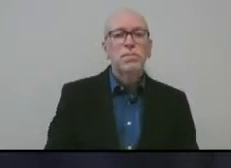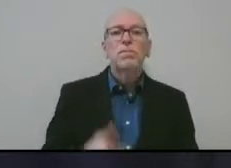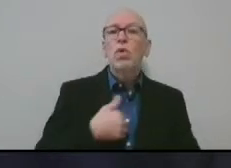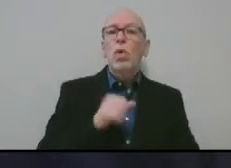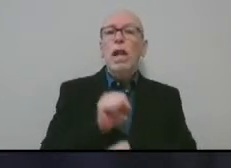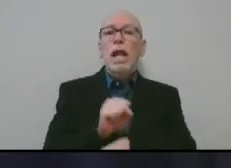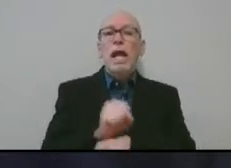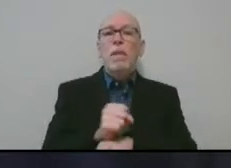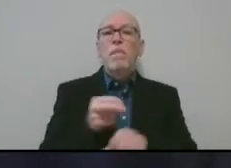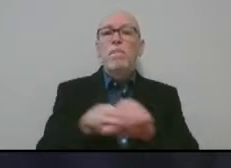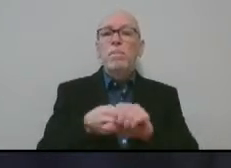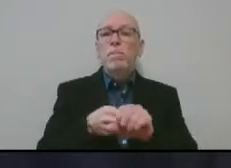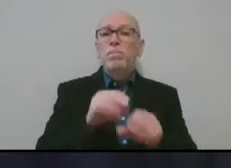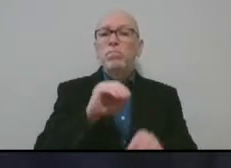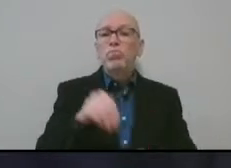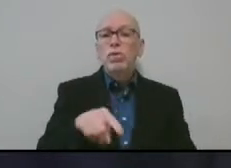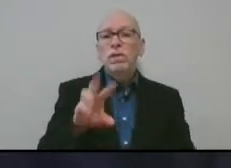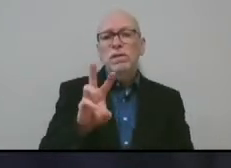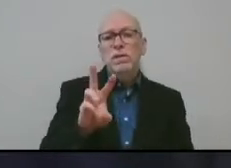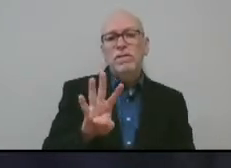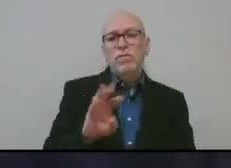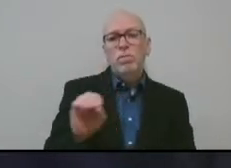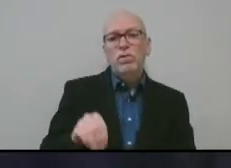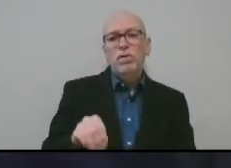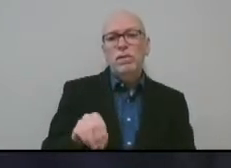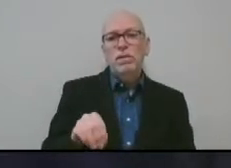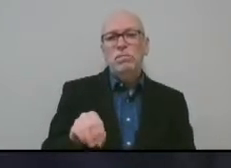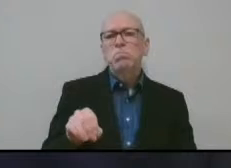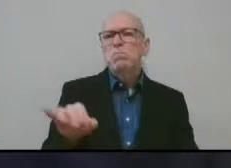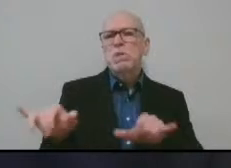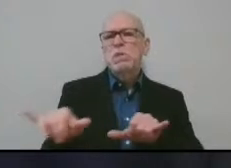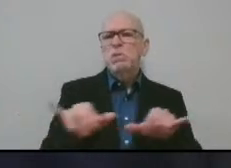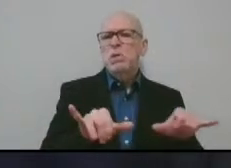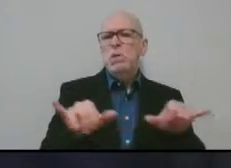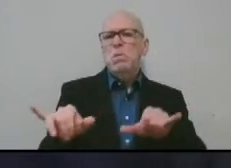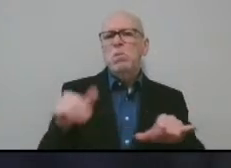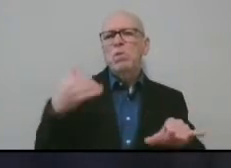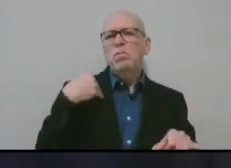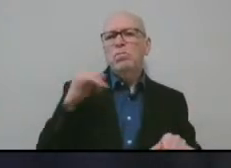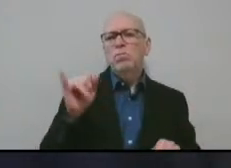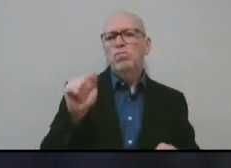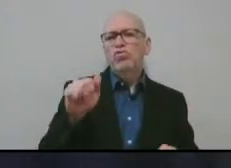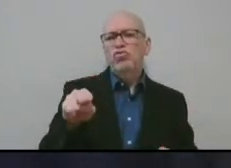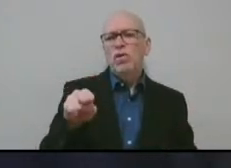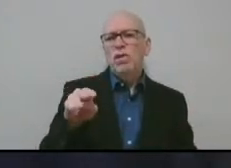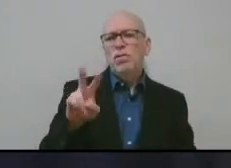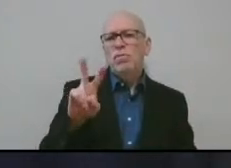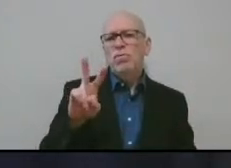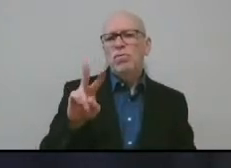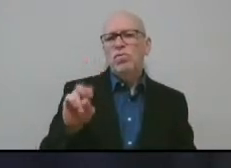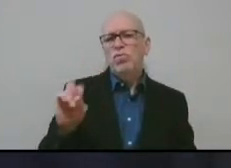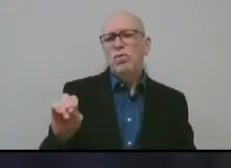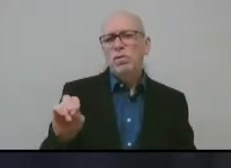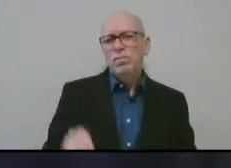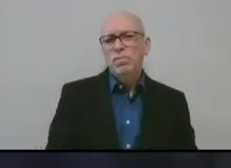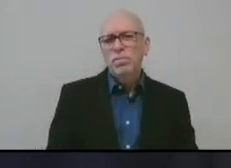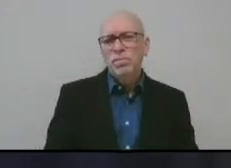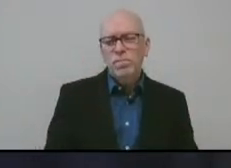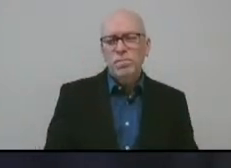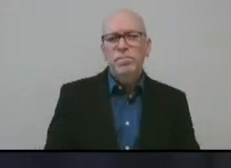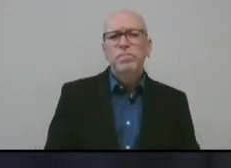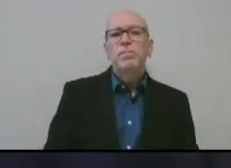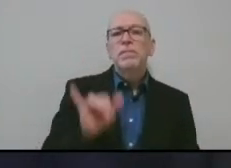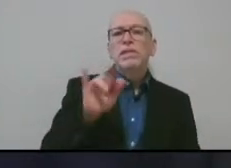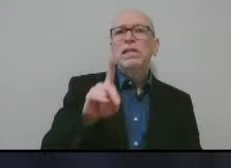is 64%. That's very similar to where it was back in January of 2020. Indiana added